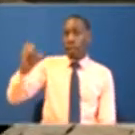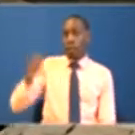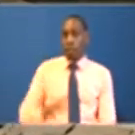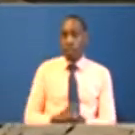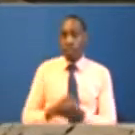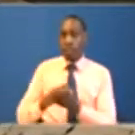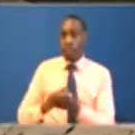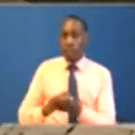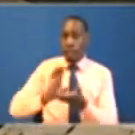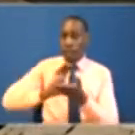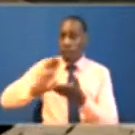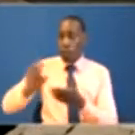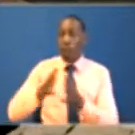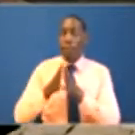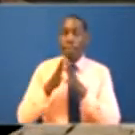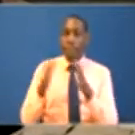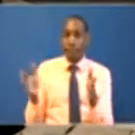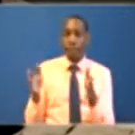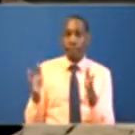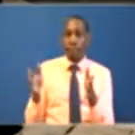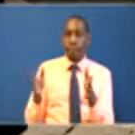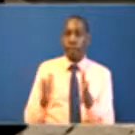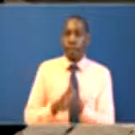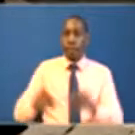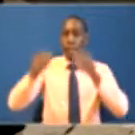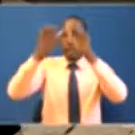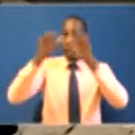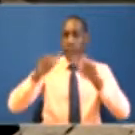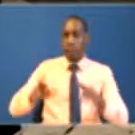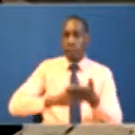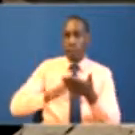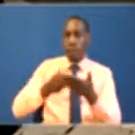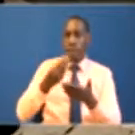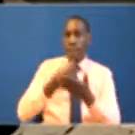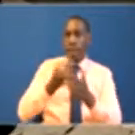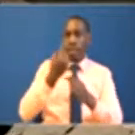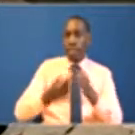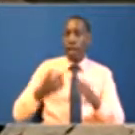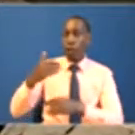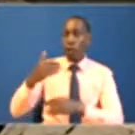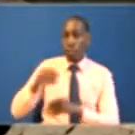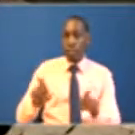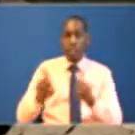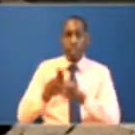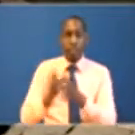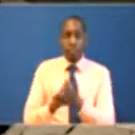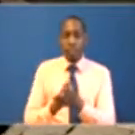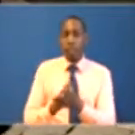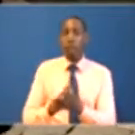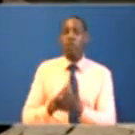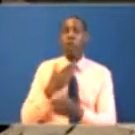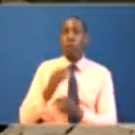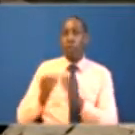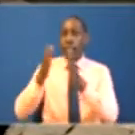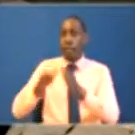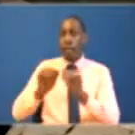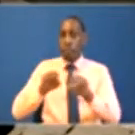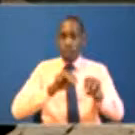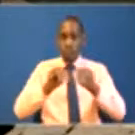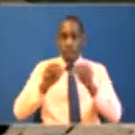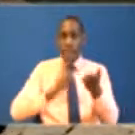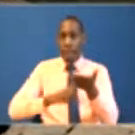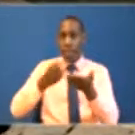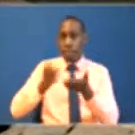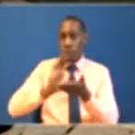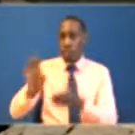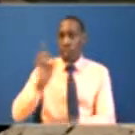layla receives the biggest chunk of the devolved resources every financial year so you're also looking at a person who can be able to manage the resources